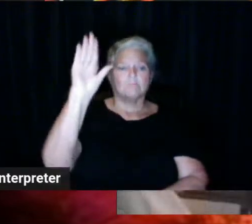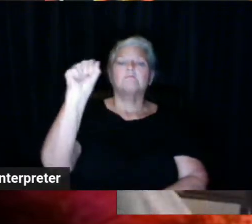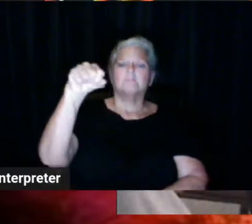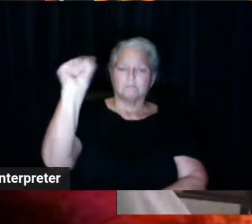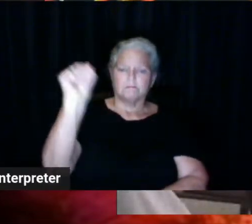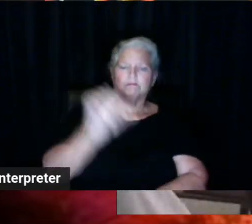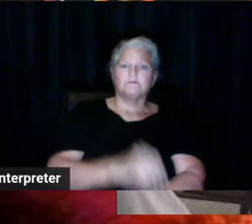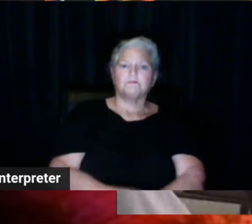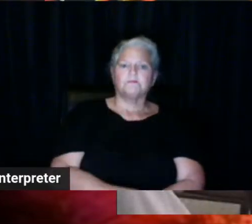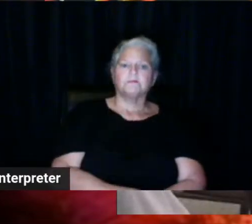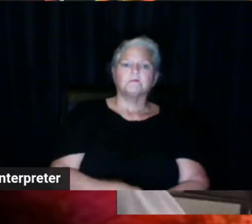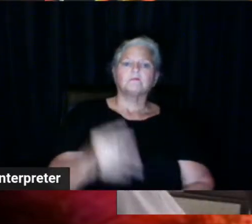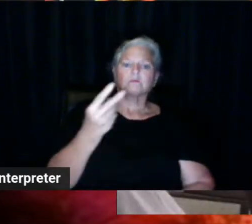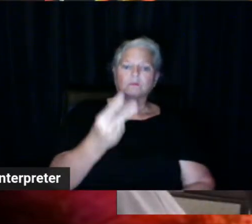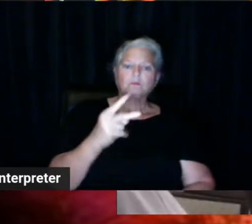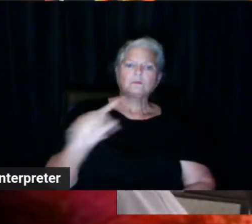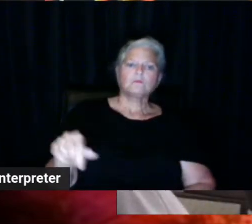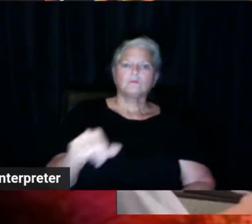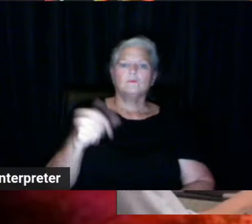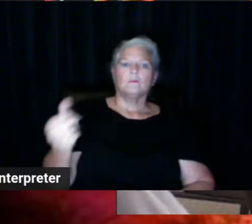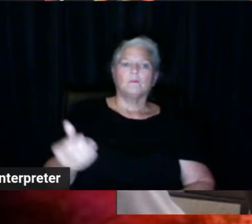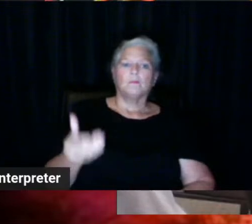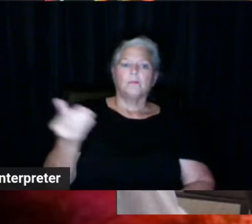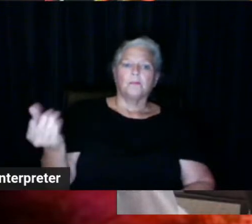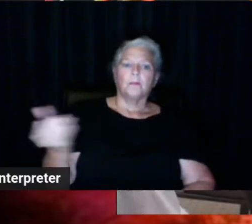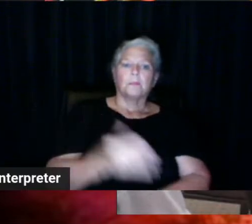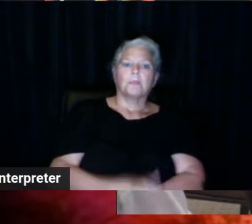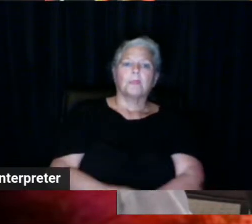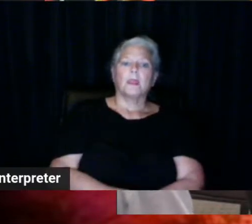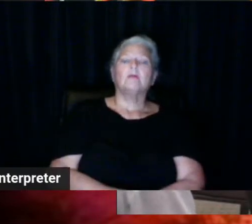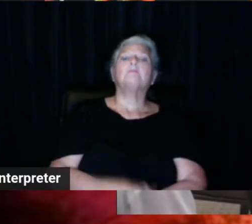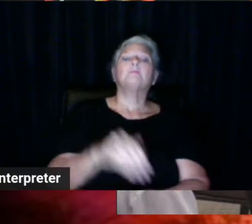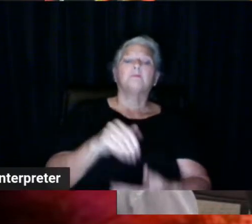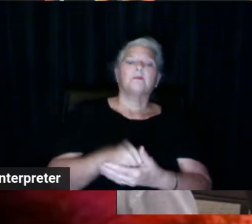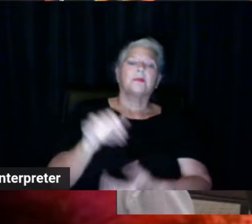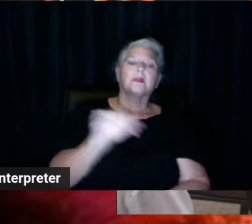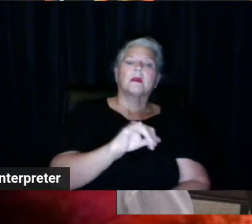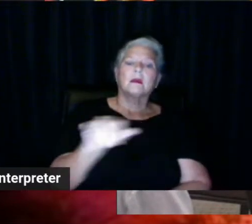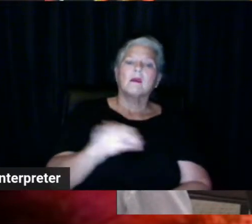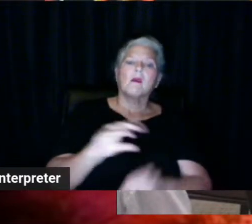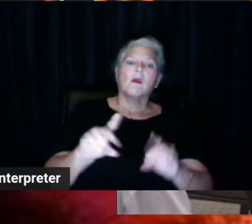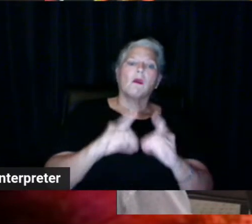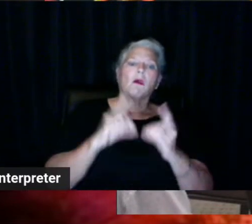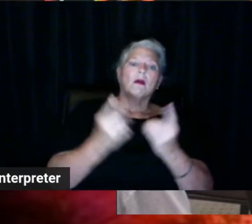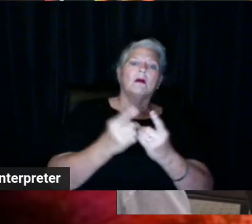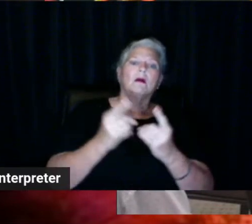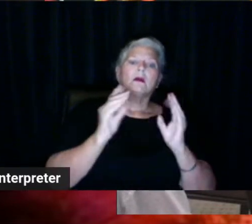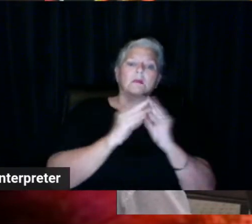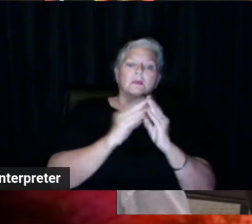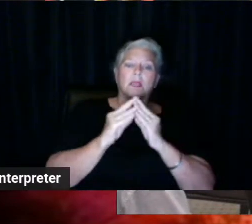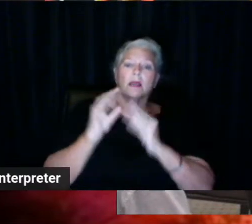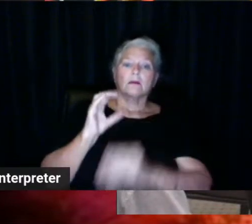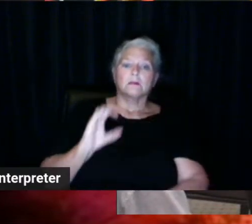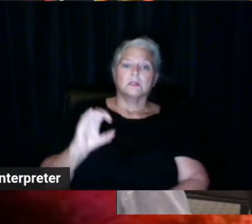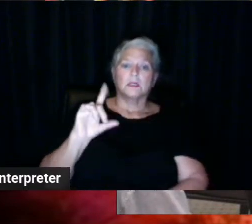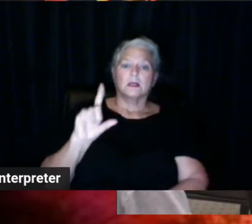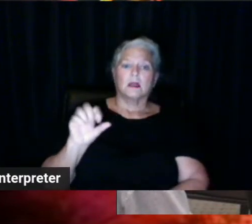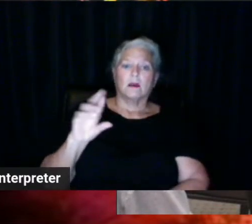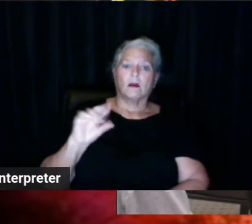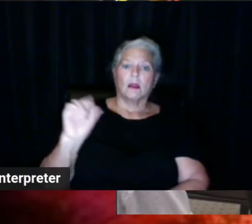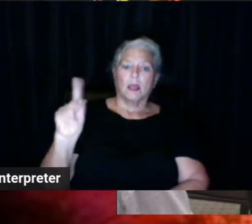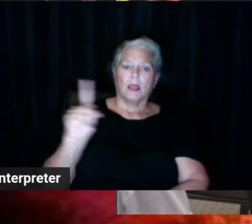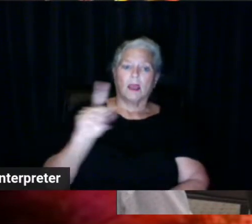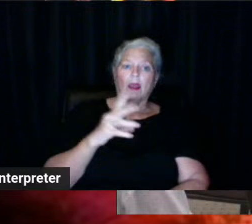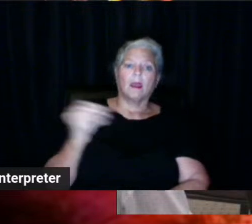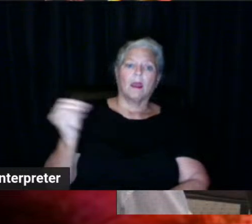Just two other items. They fall in essence within the same department, town clerk and elections and registration, registrars. So